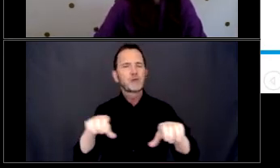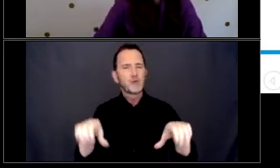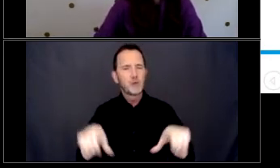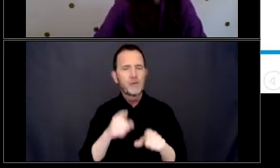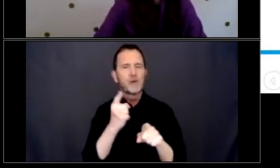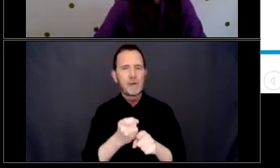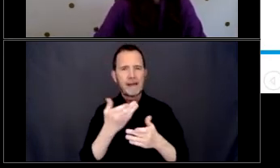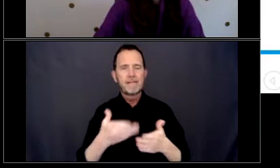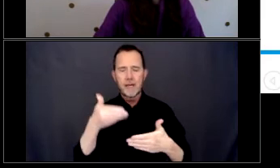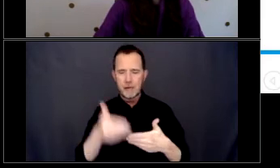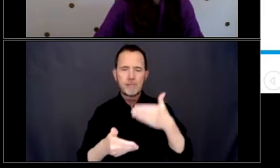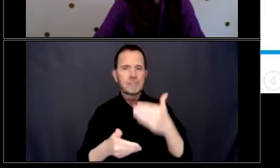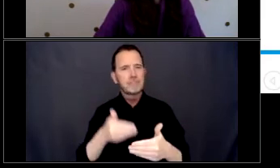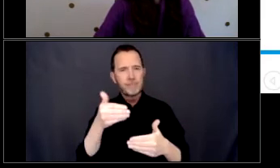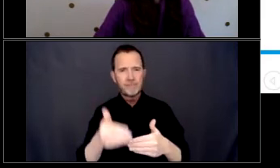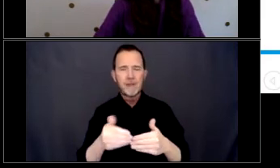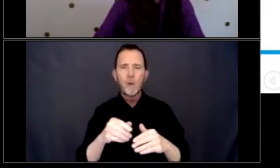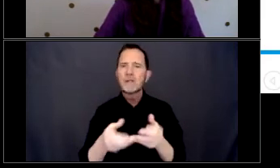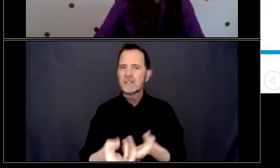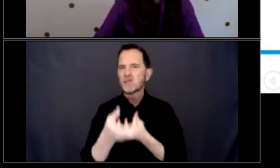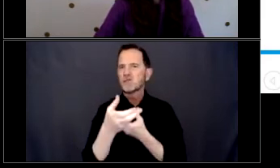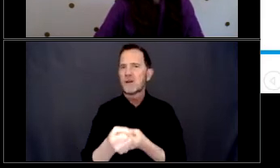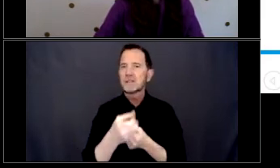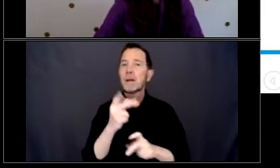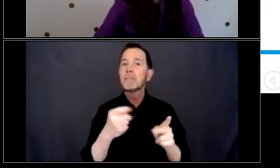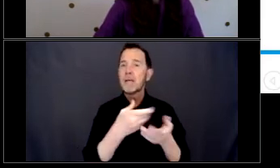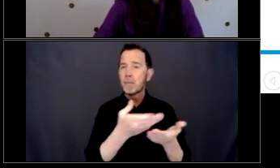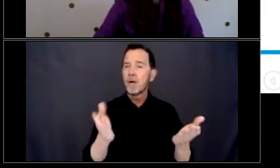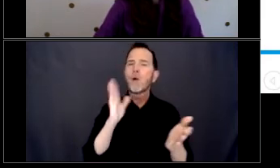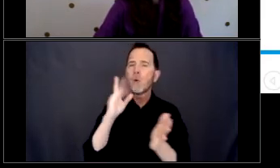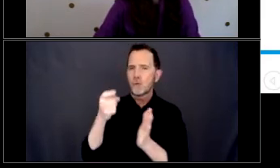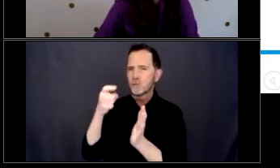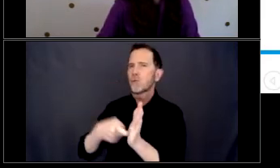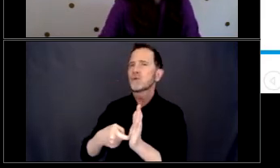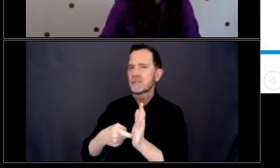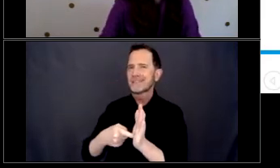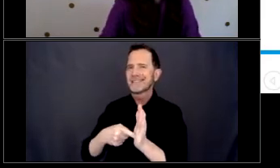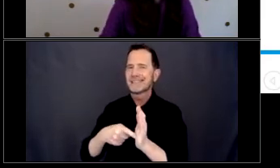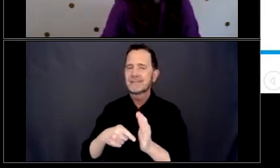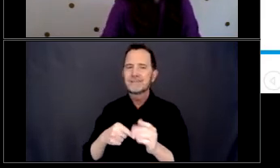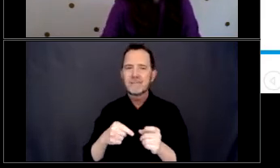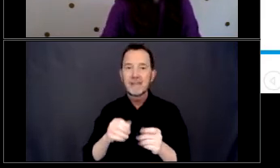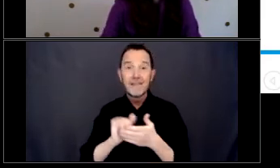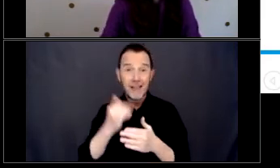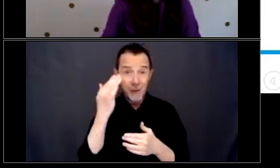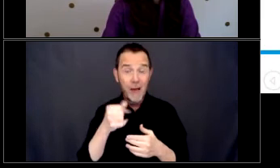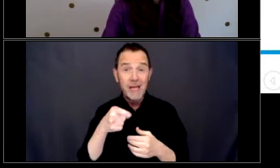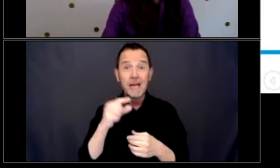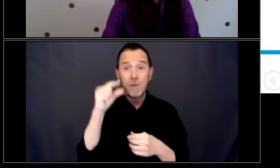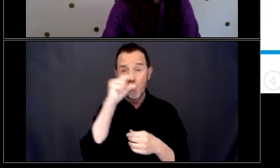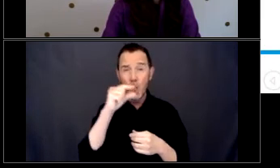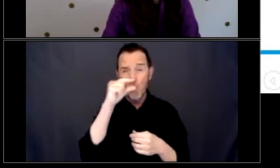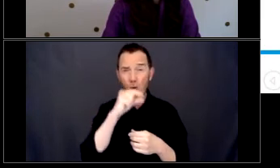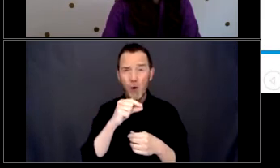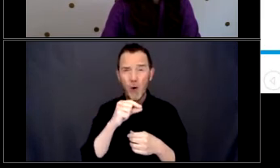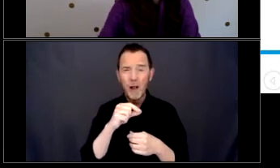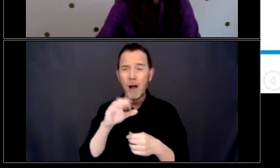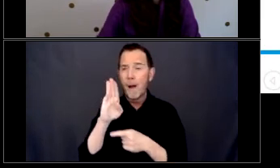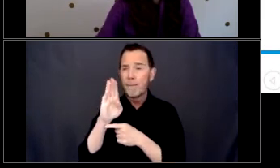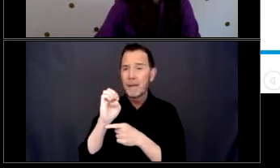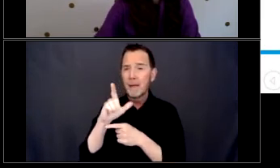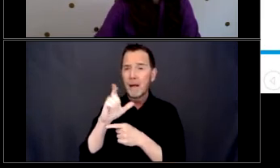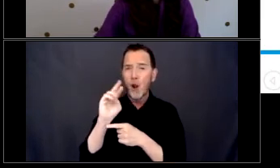care about advertising what we're trying to do. And that's why if you do a Google search for the Belong program that I mentioned earlier, nothing's going to come